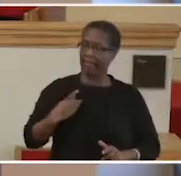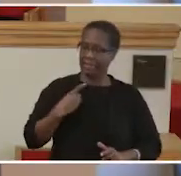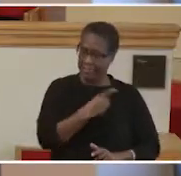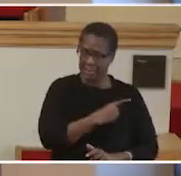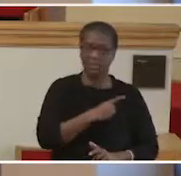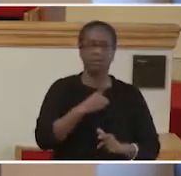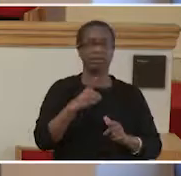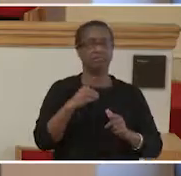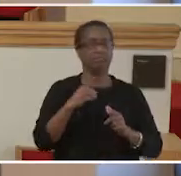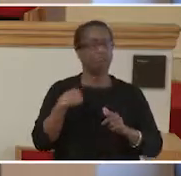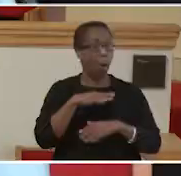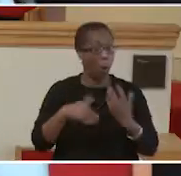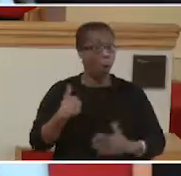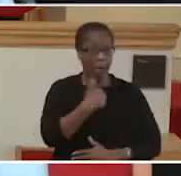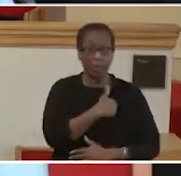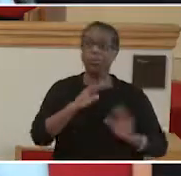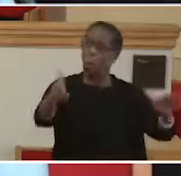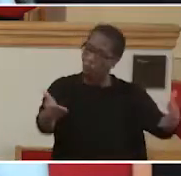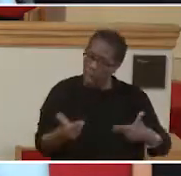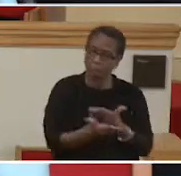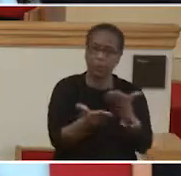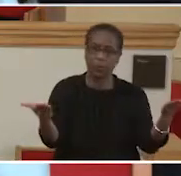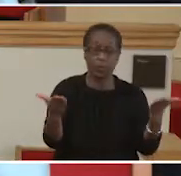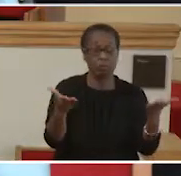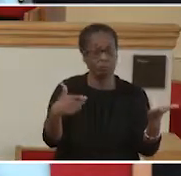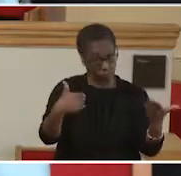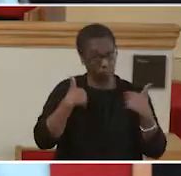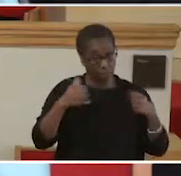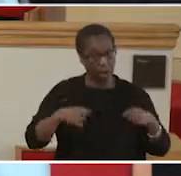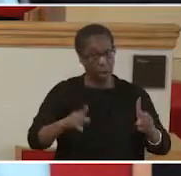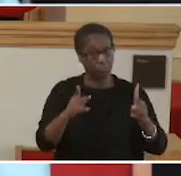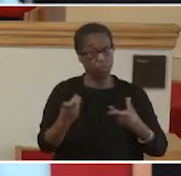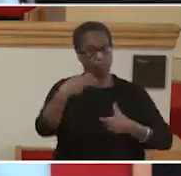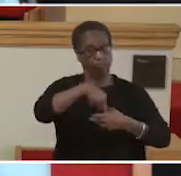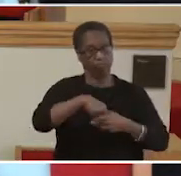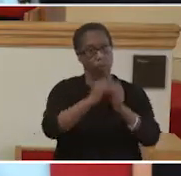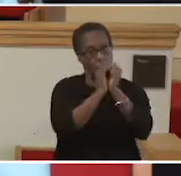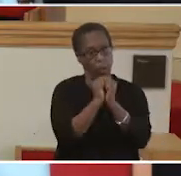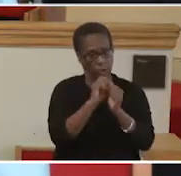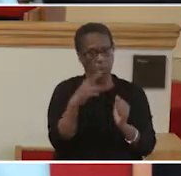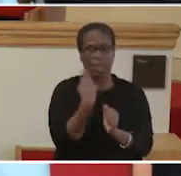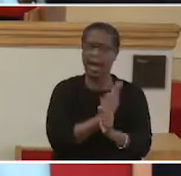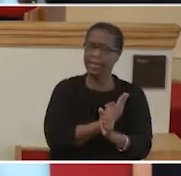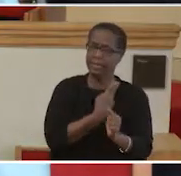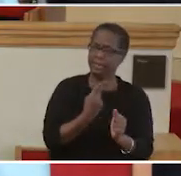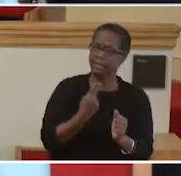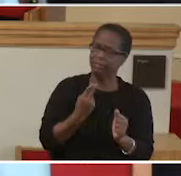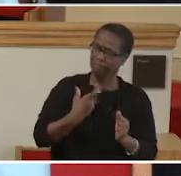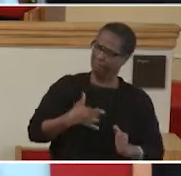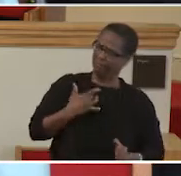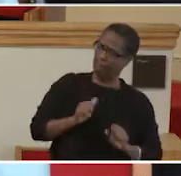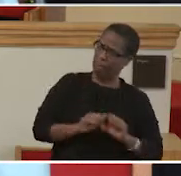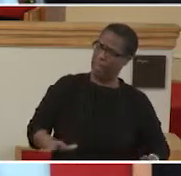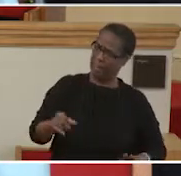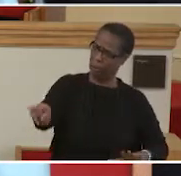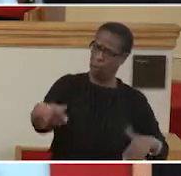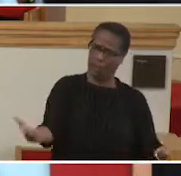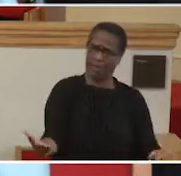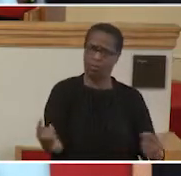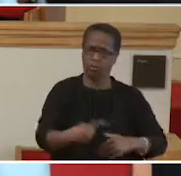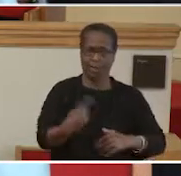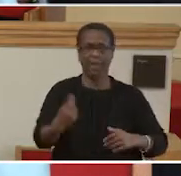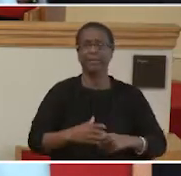every member of Mount Olive. We know that you had an opportunity to worship elsewhere, and we are blessed by your presence here